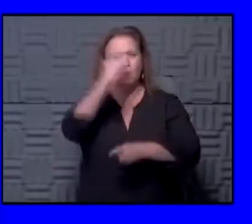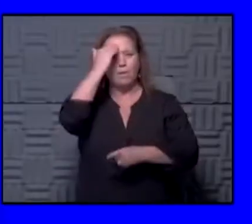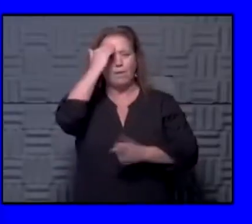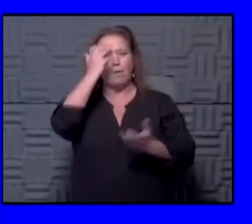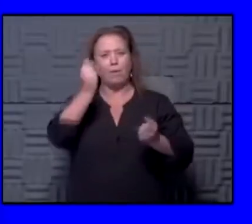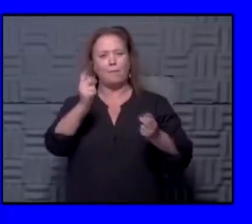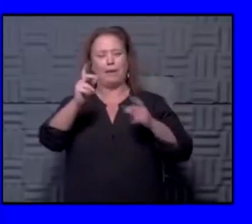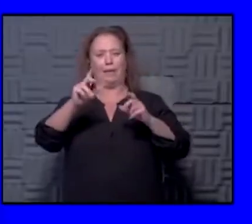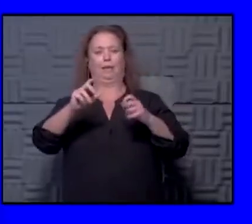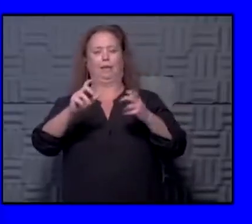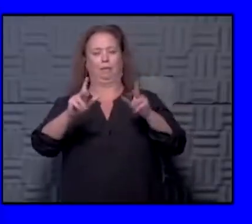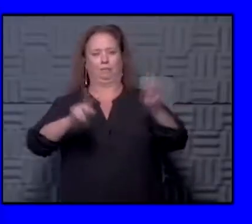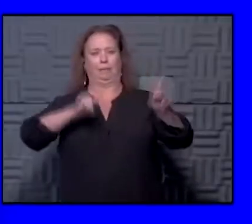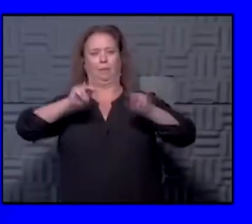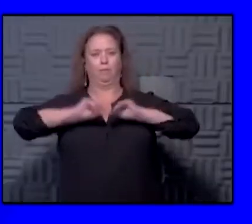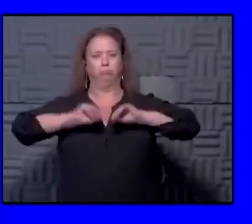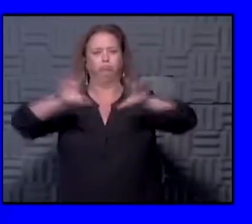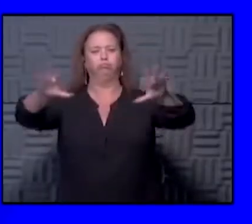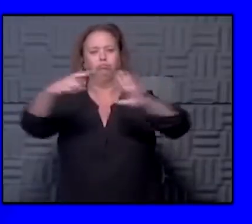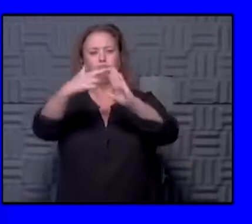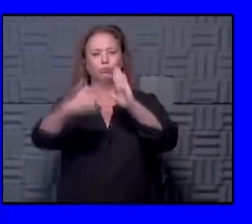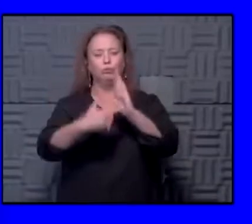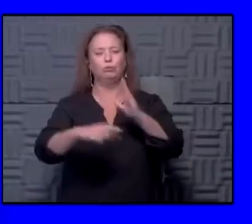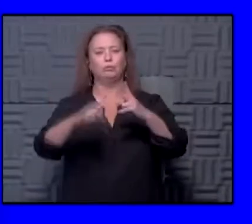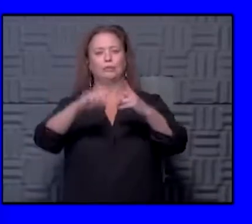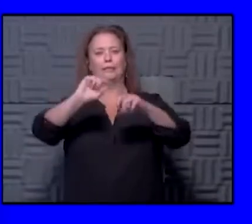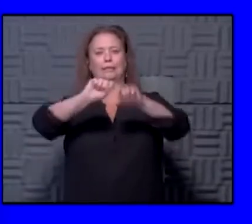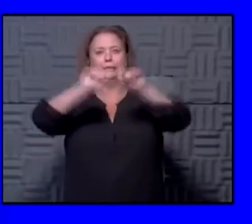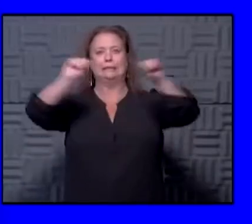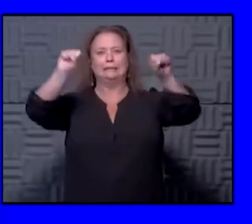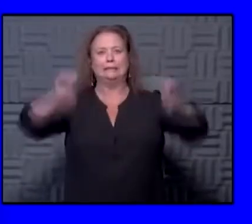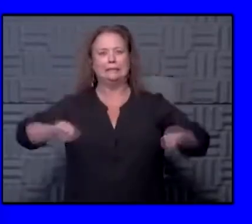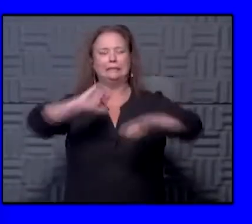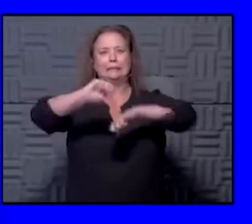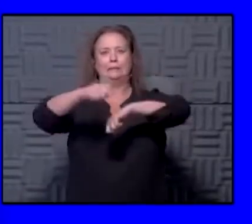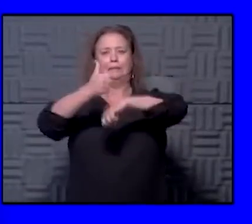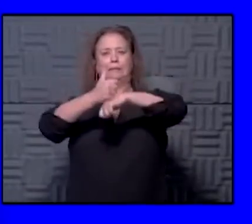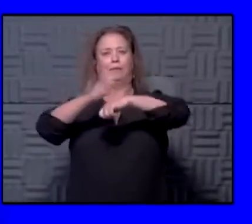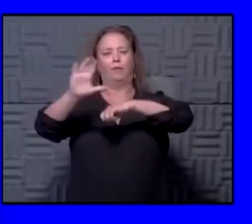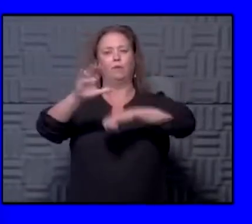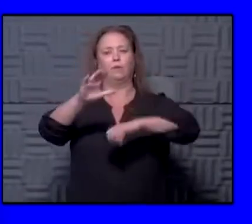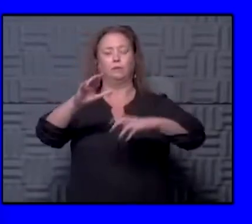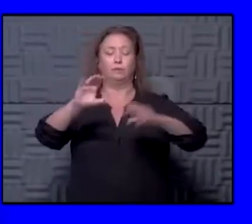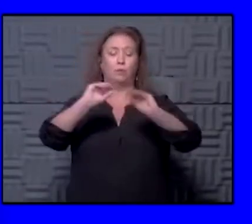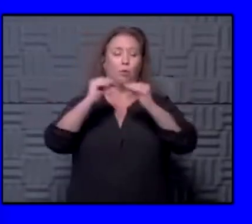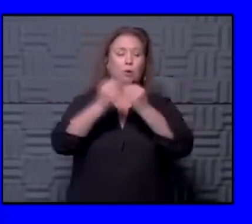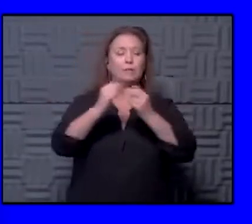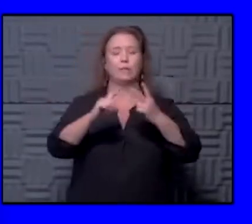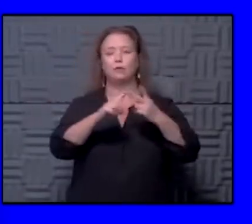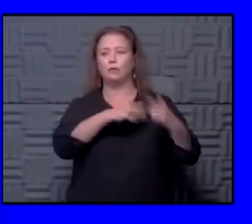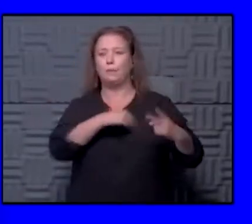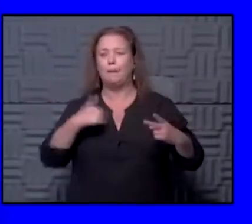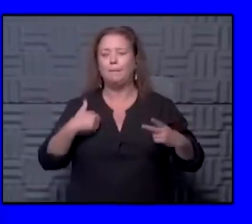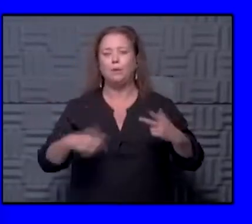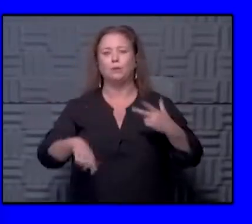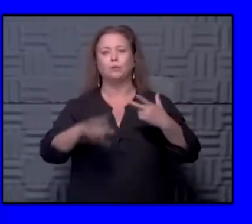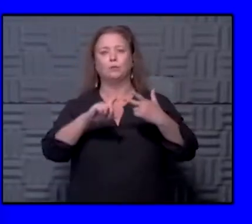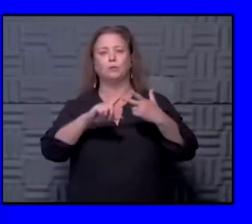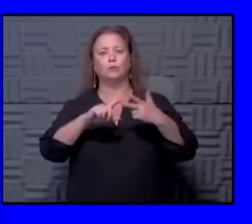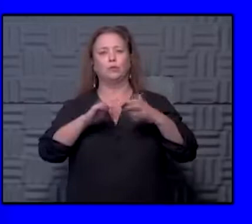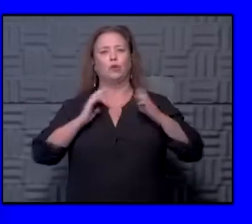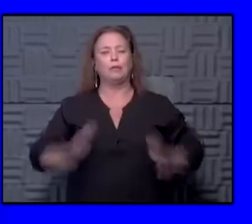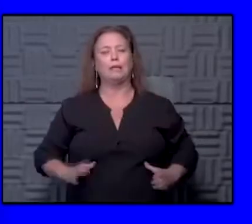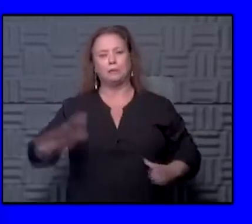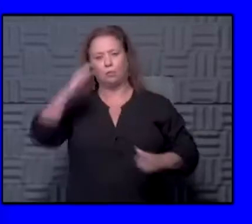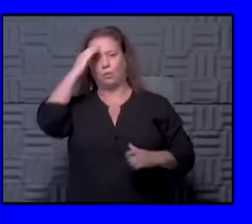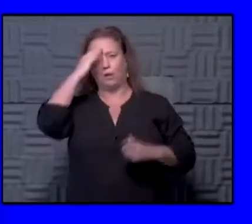and put out measures and protocols and systems to their member organizations and their member clients.